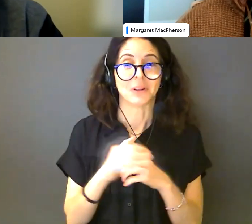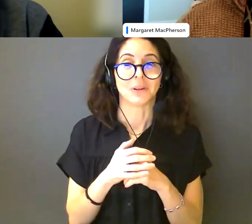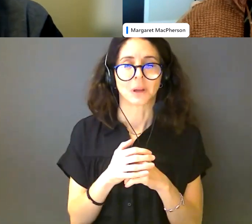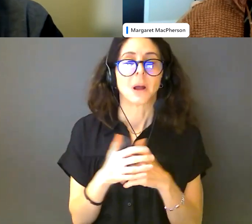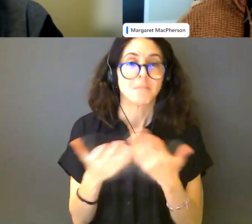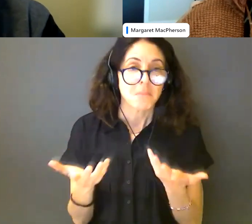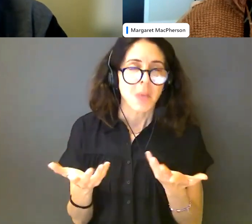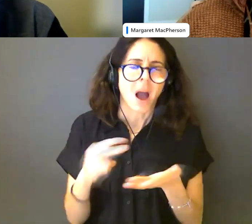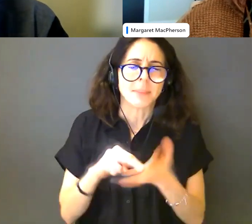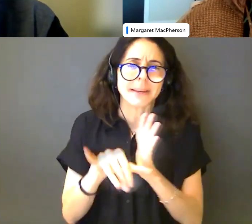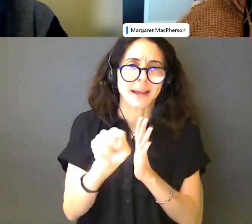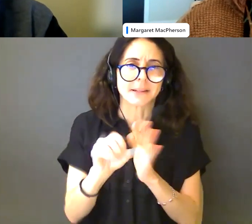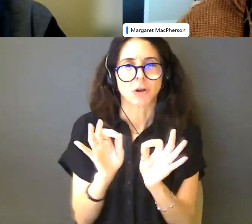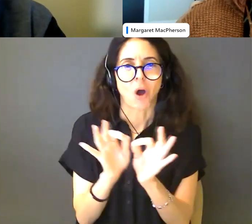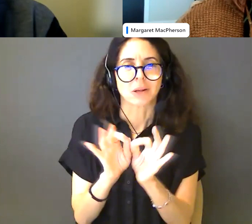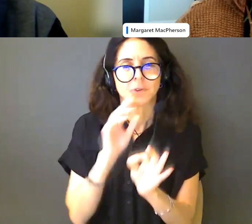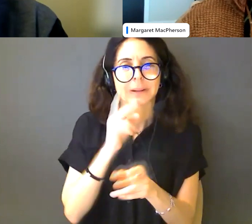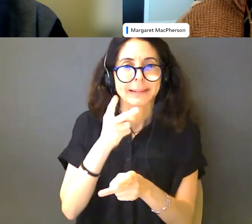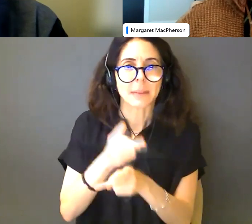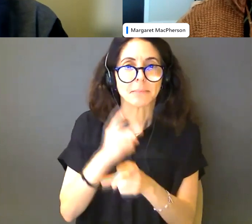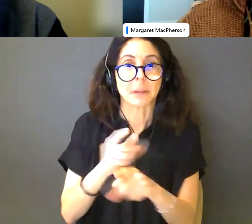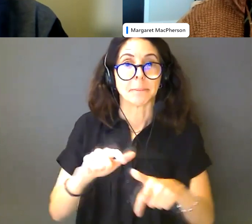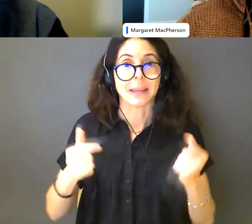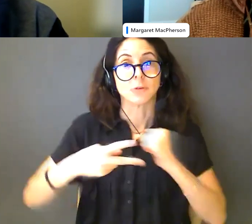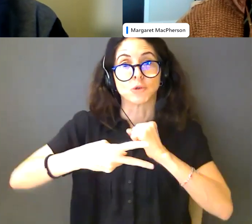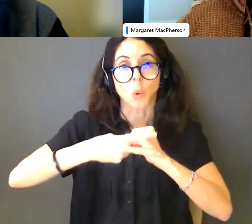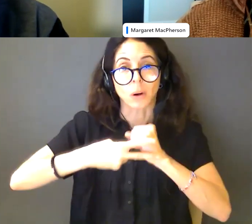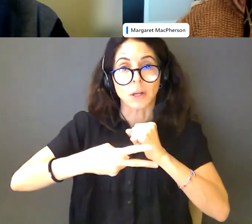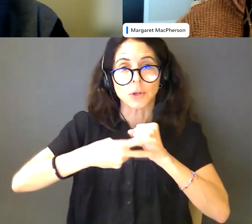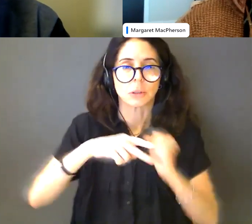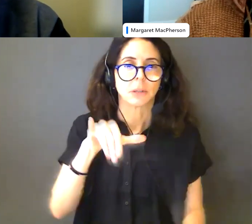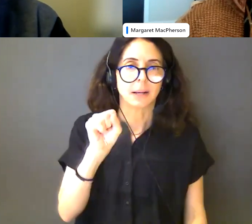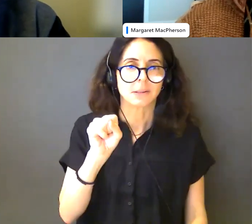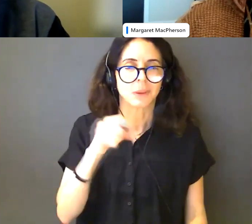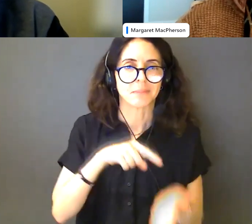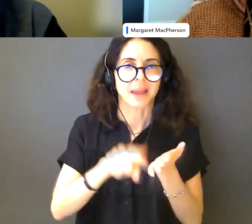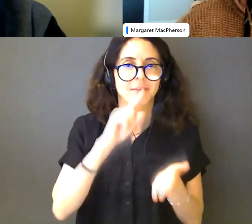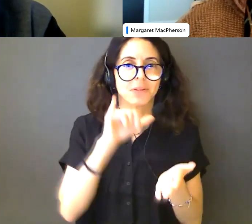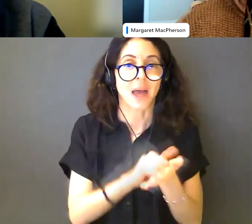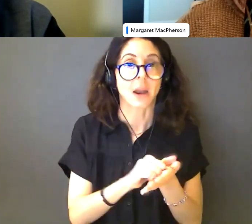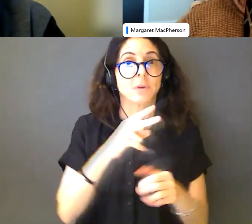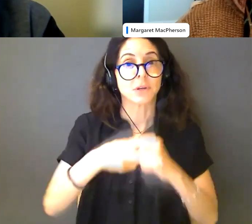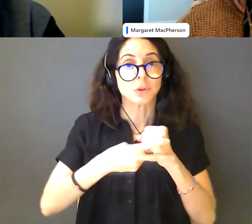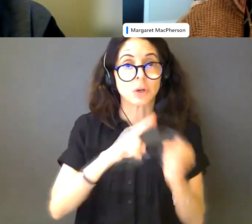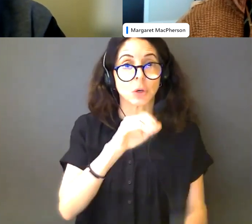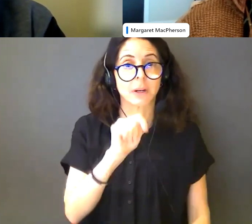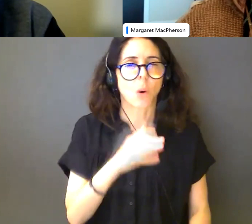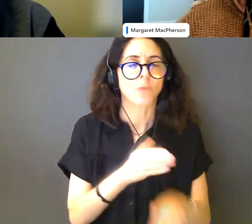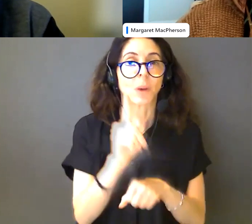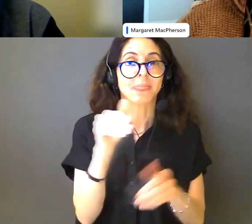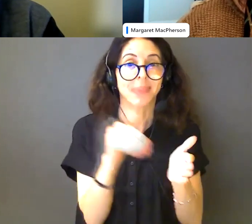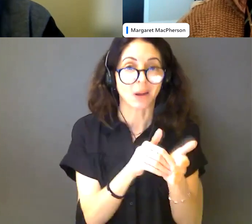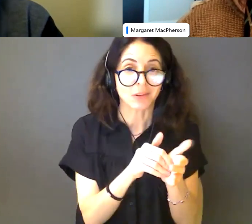of maintaining a really quite a large storage unit where we have over $100,000 worth